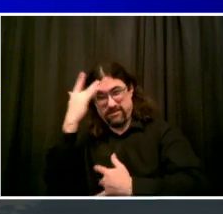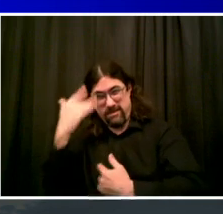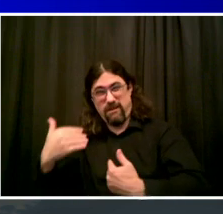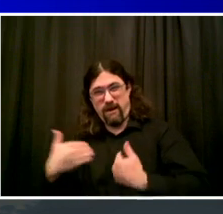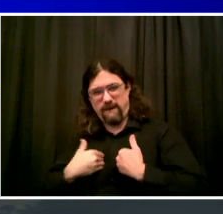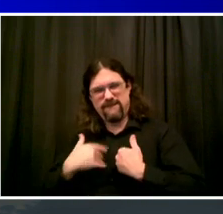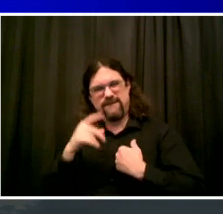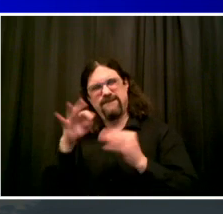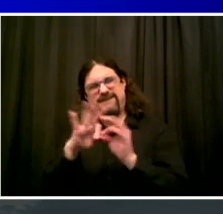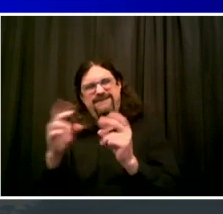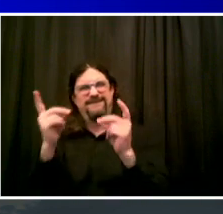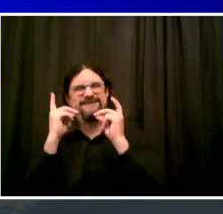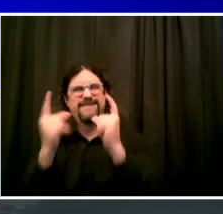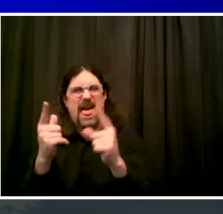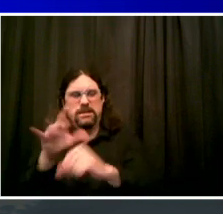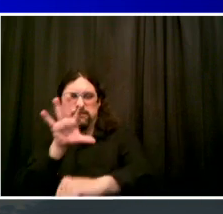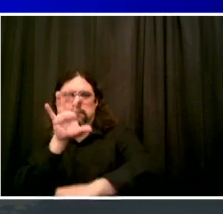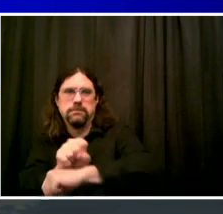fever,